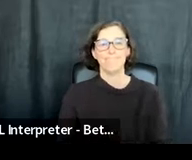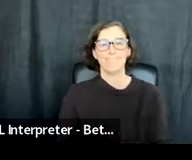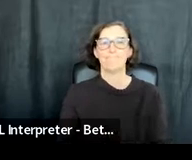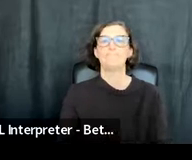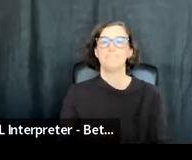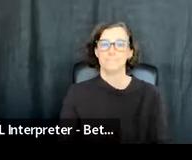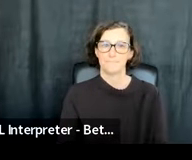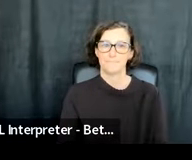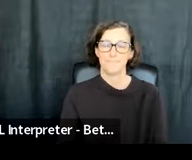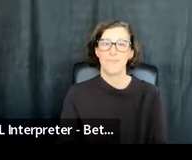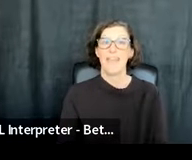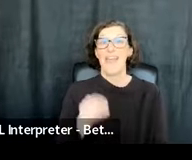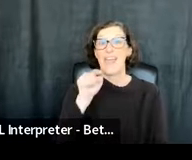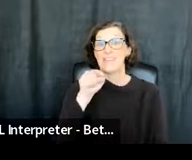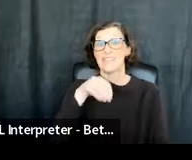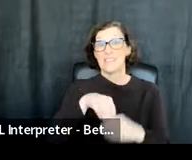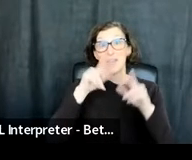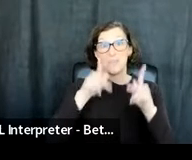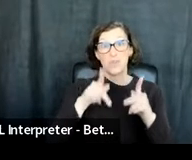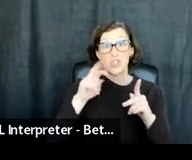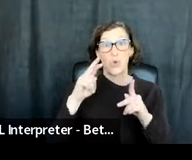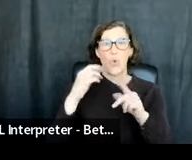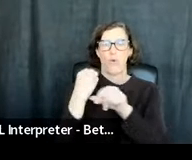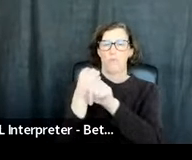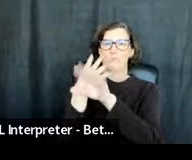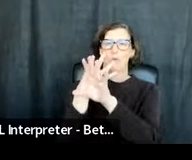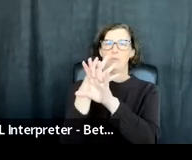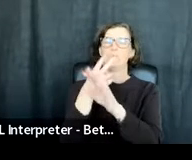And we do these in person and remotely.